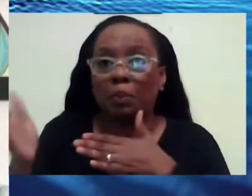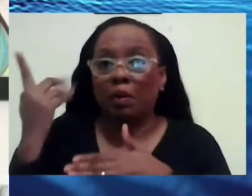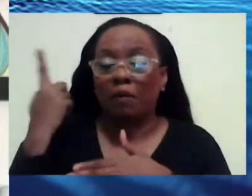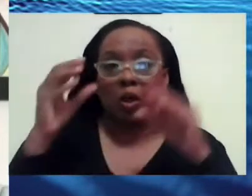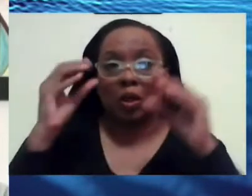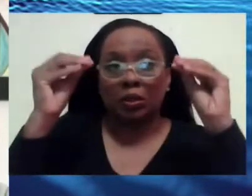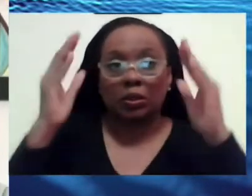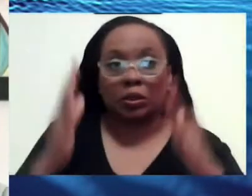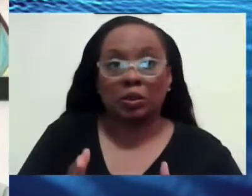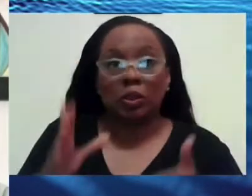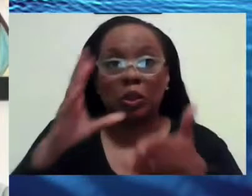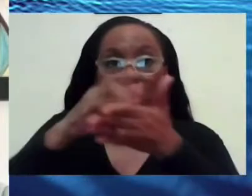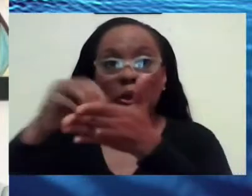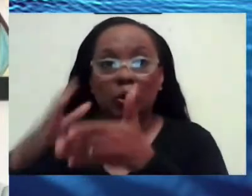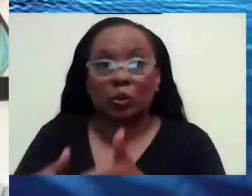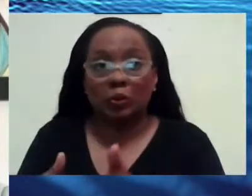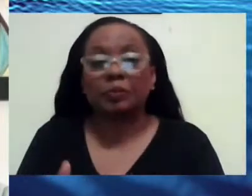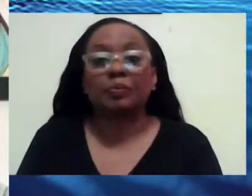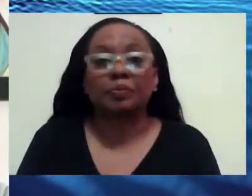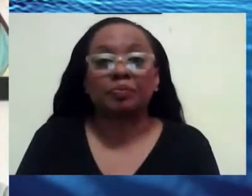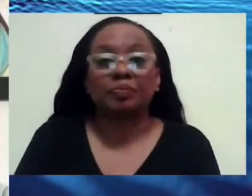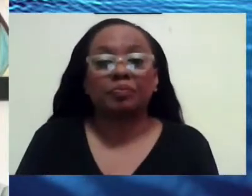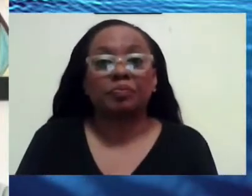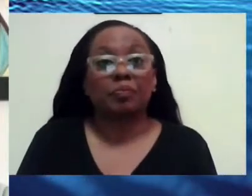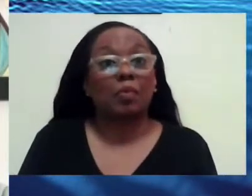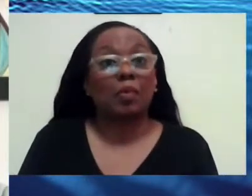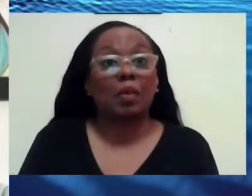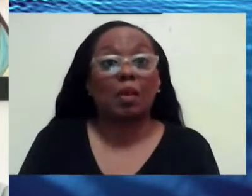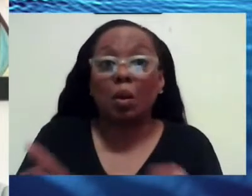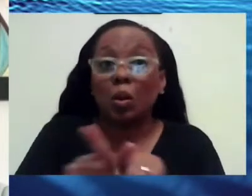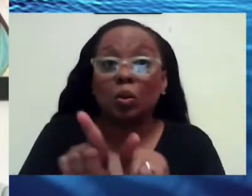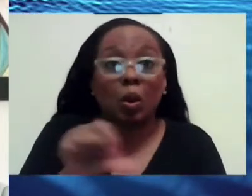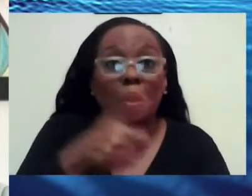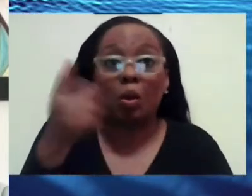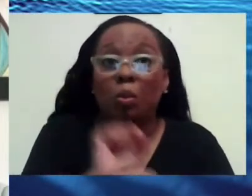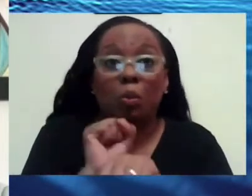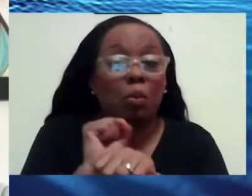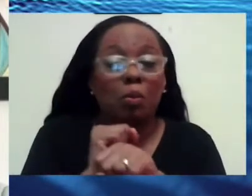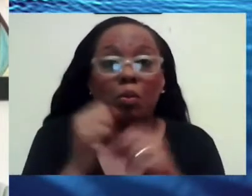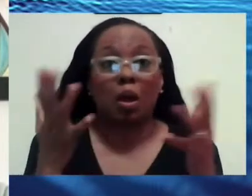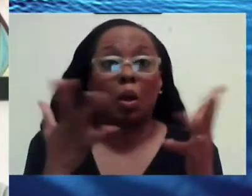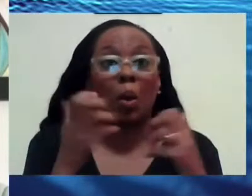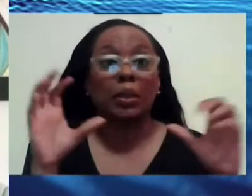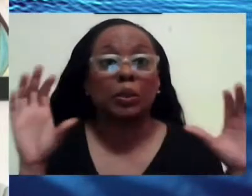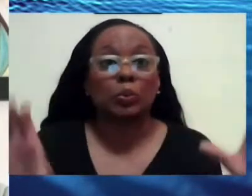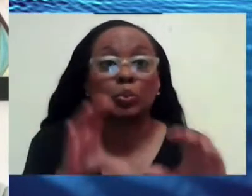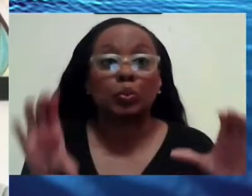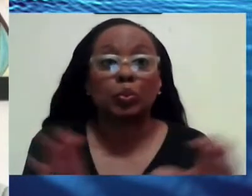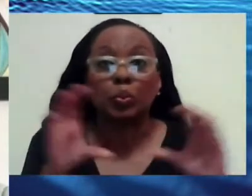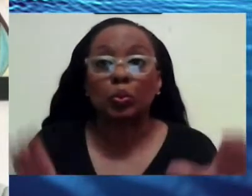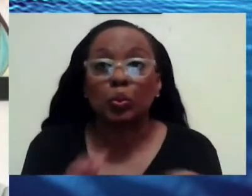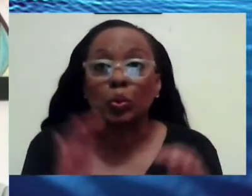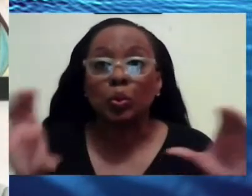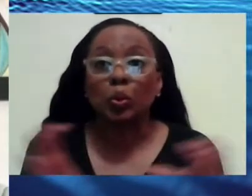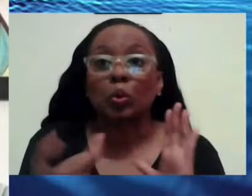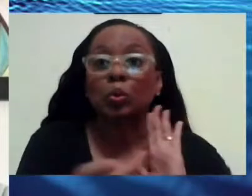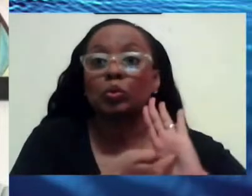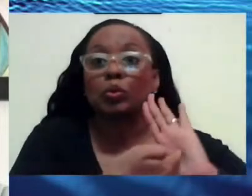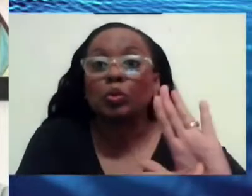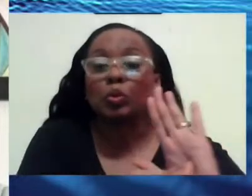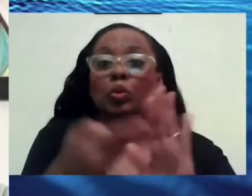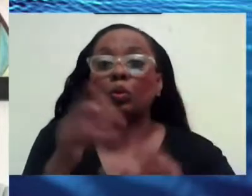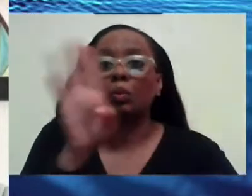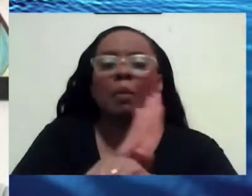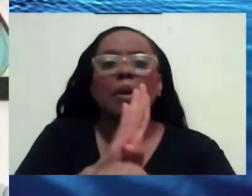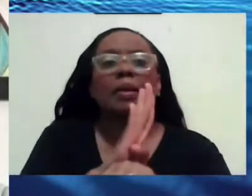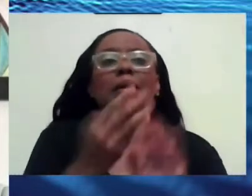and students. And we have additional works that will be planned, and I hope that we can get to certainly show the country what we have been able to do at the